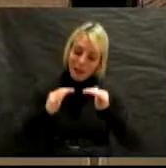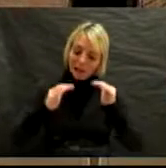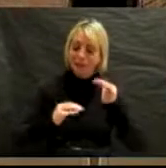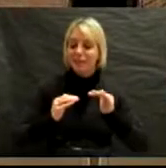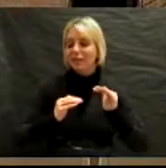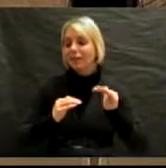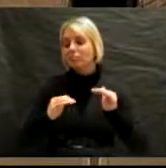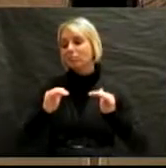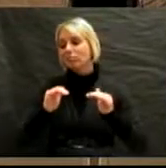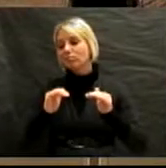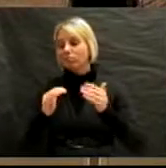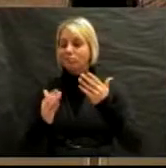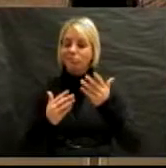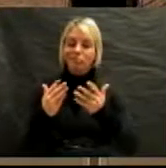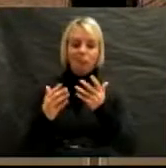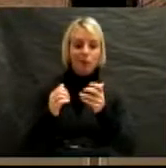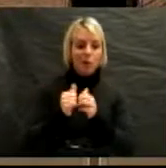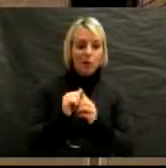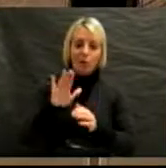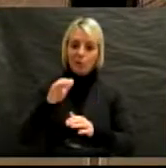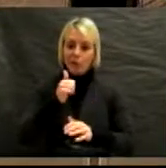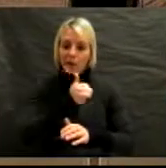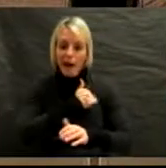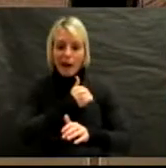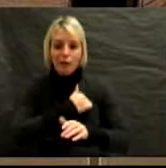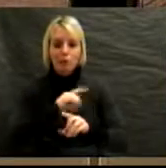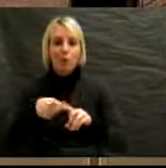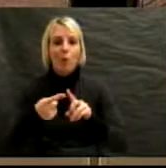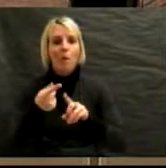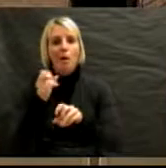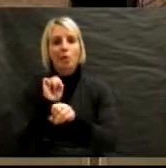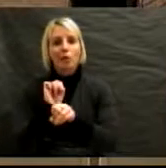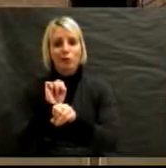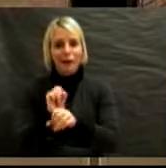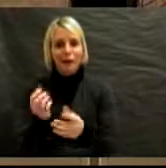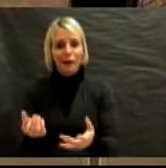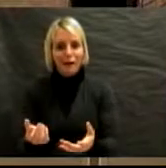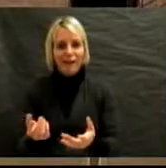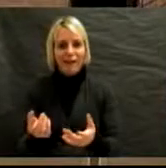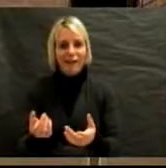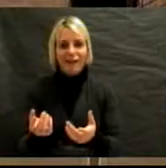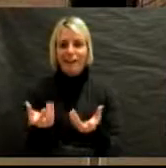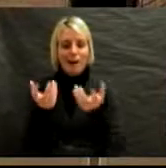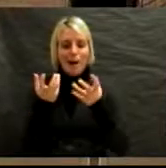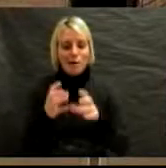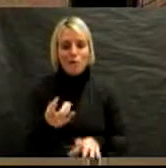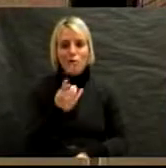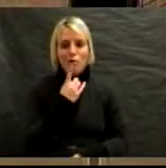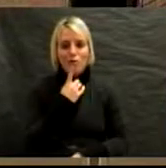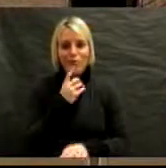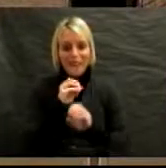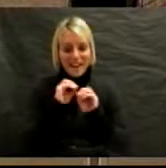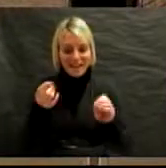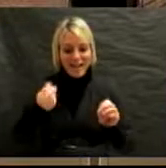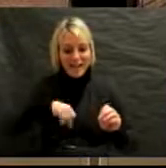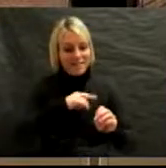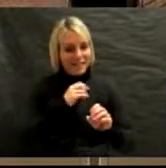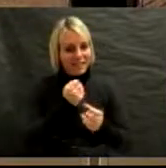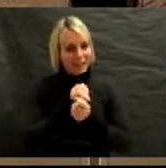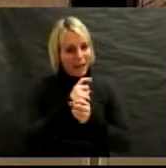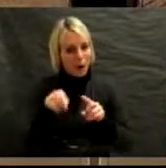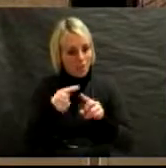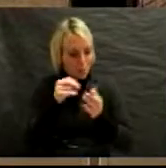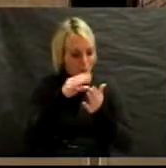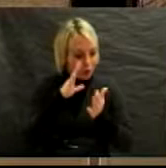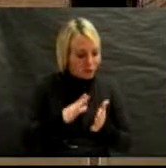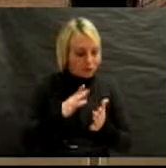I think I wouldn't want to say that none of us care about the students and the schools, that we aren't responsible. That's